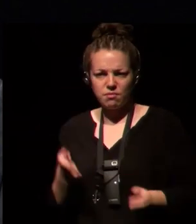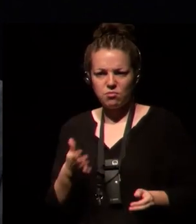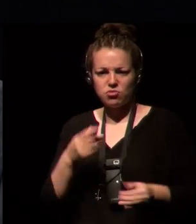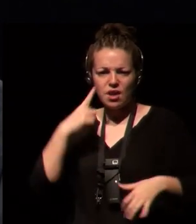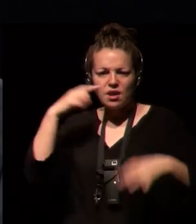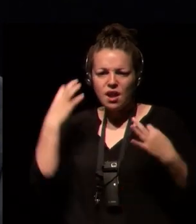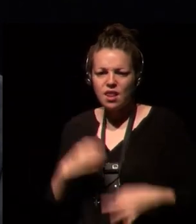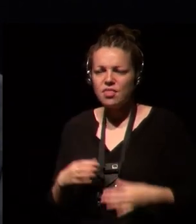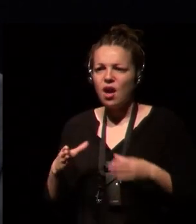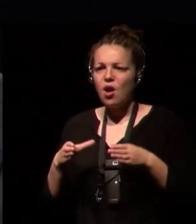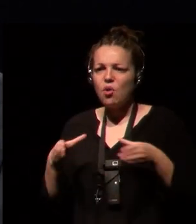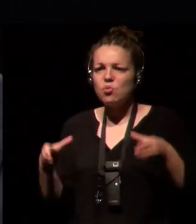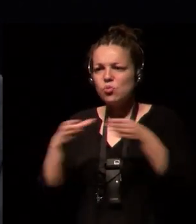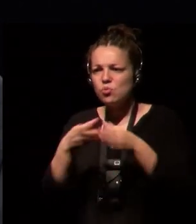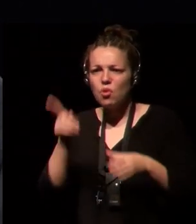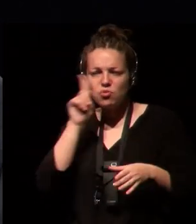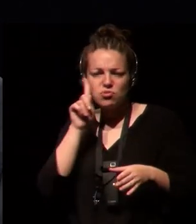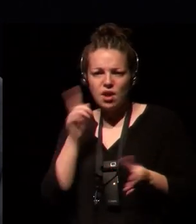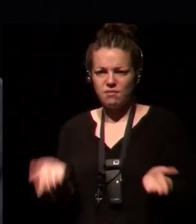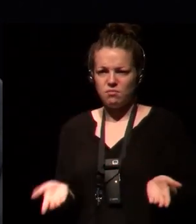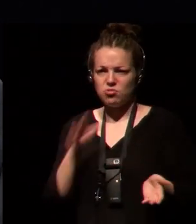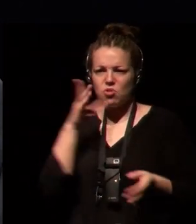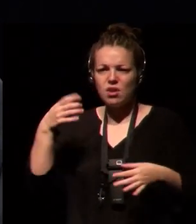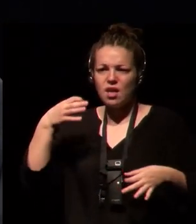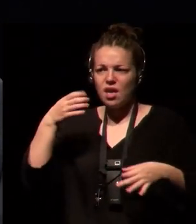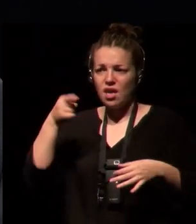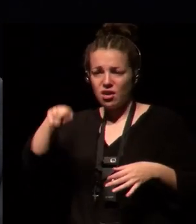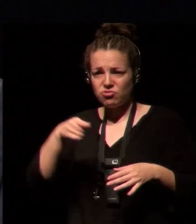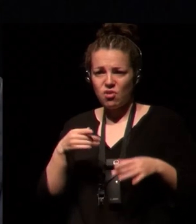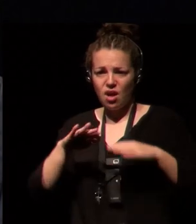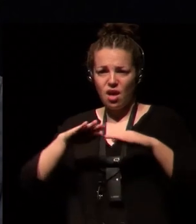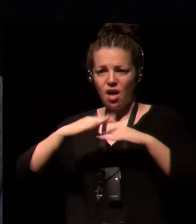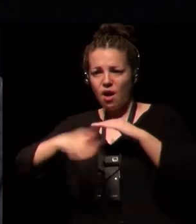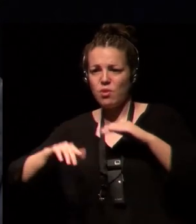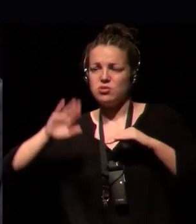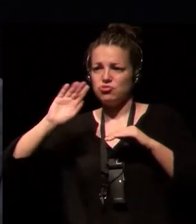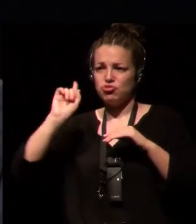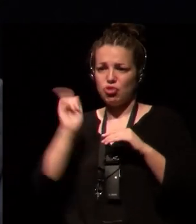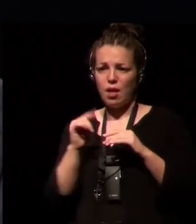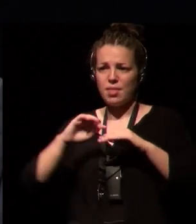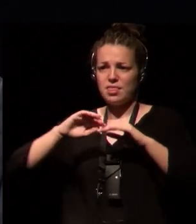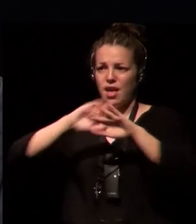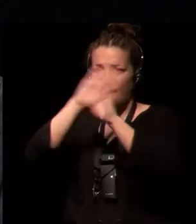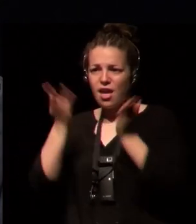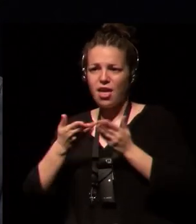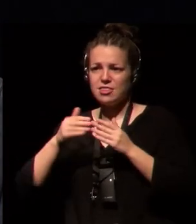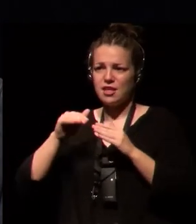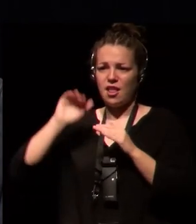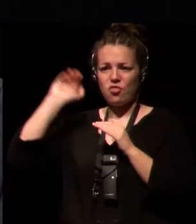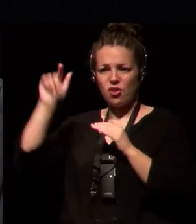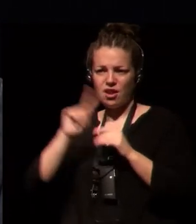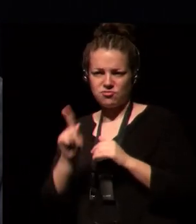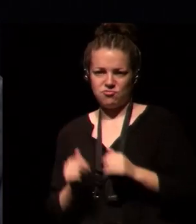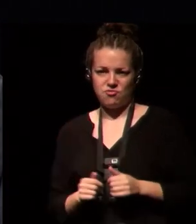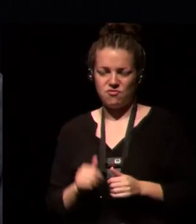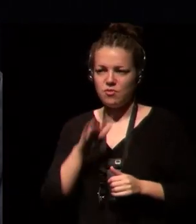to sea. En aguas internacionales. Very few of us lejos have probably thought about fair shipping pocos hemos pensado acerca as a cause, de la navegación as an urgent justa, issue.